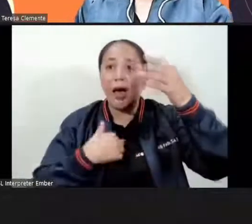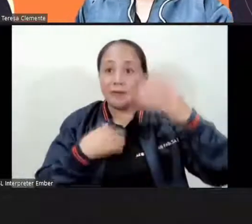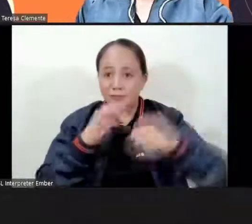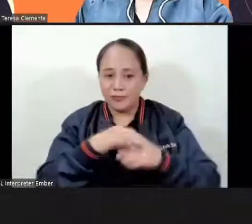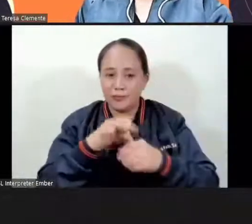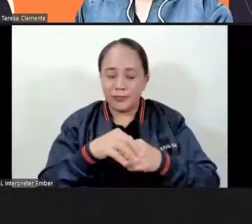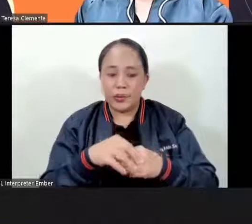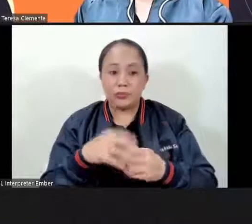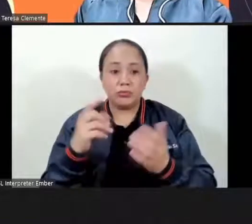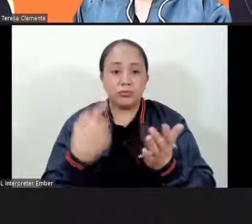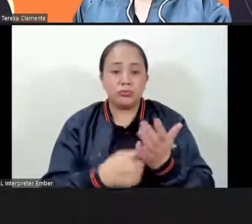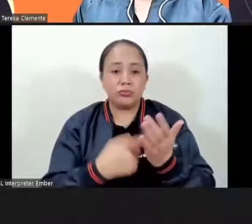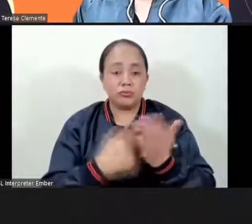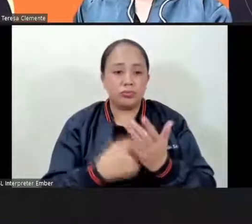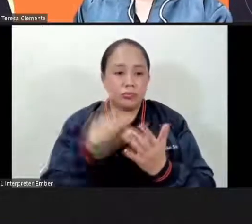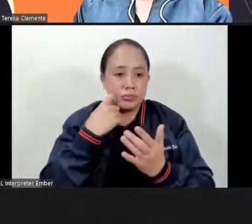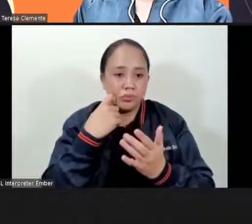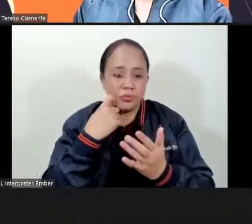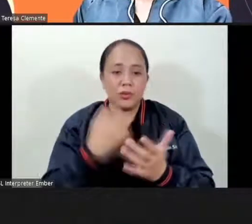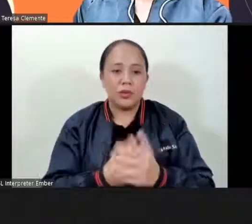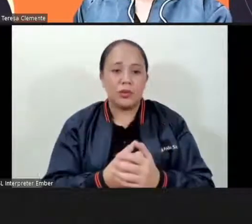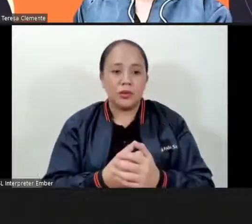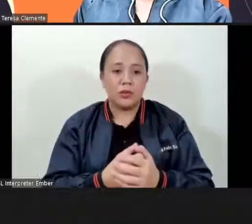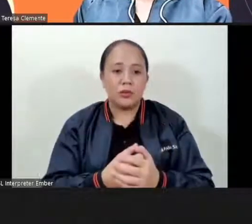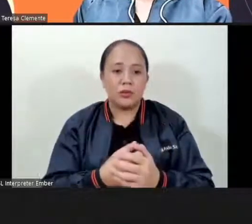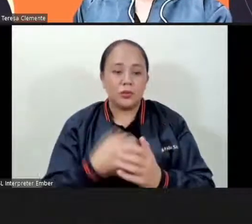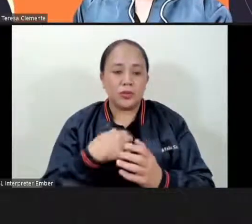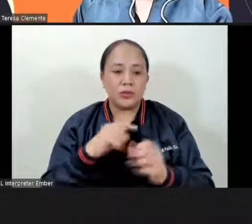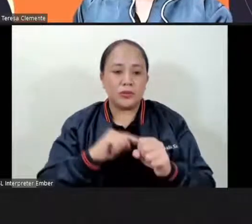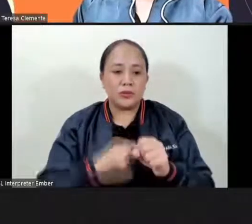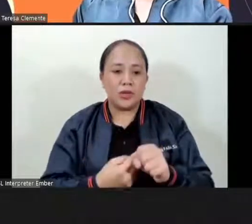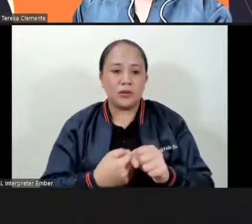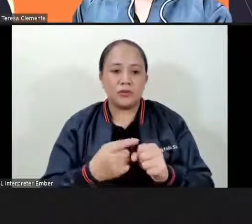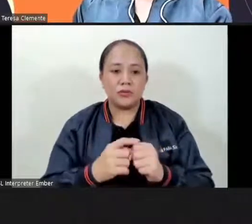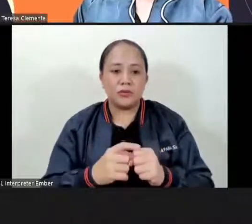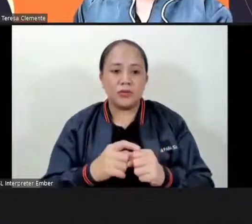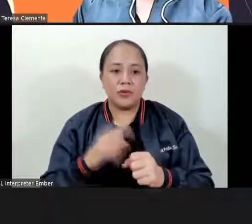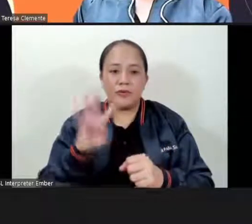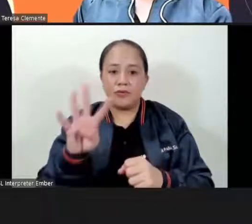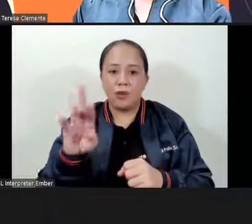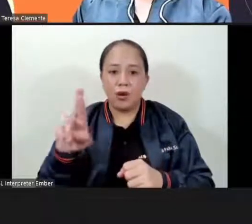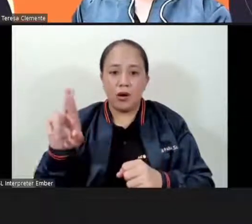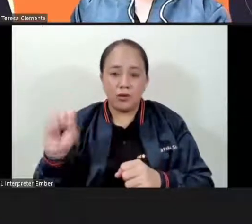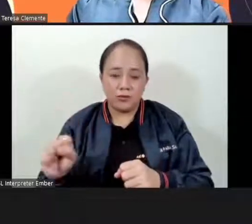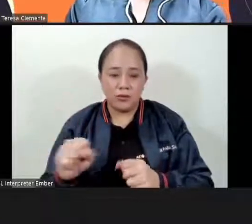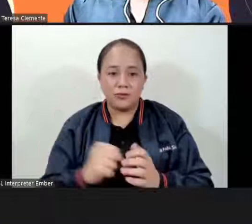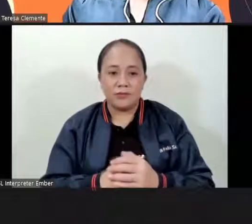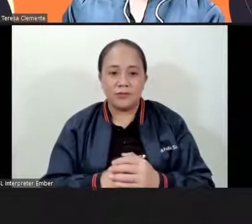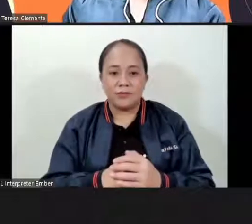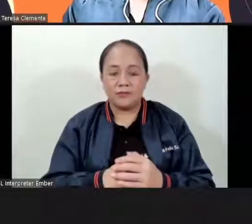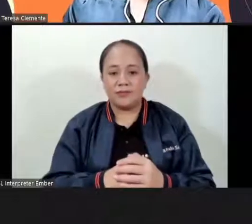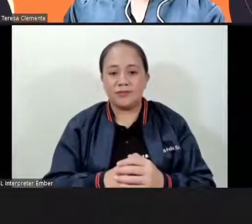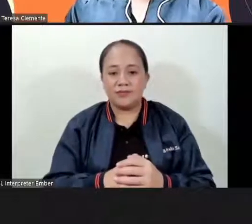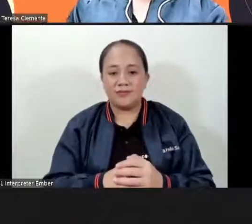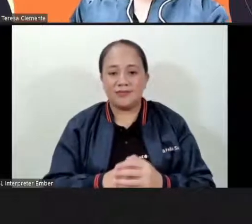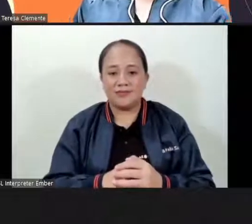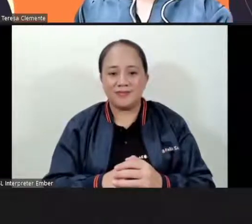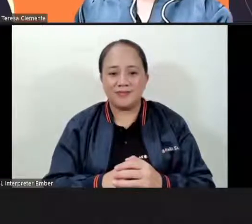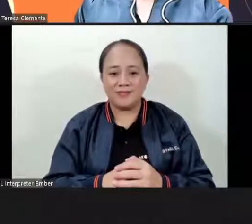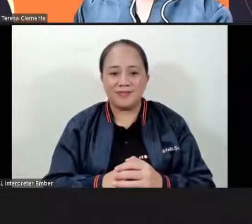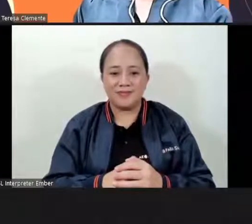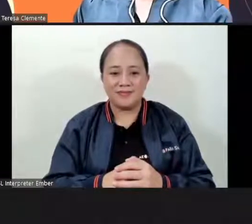as discussed earlier, ladderized. So we all start with the 4 hours. Okay. Ma'am Sally